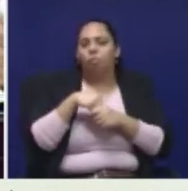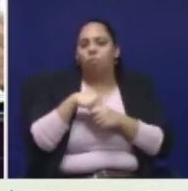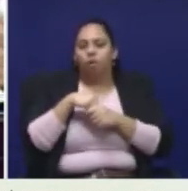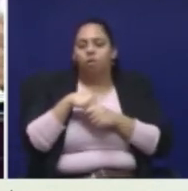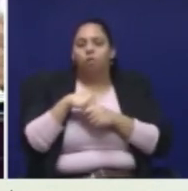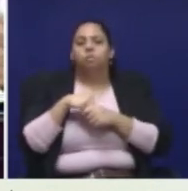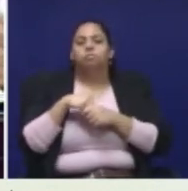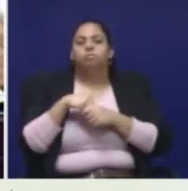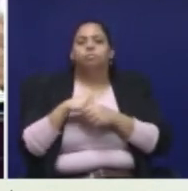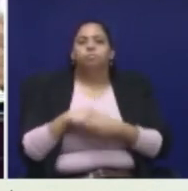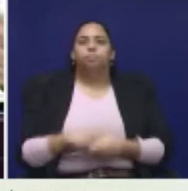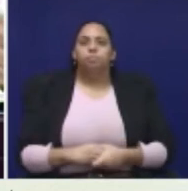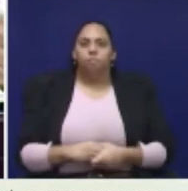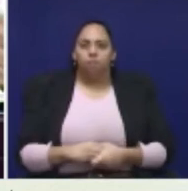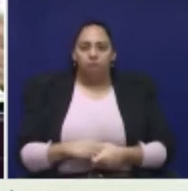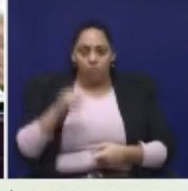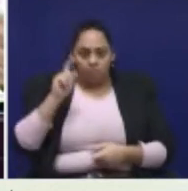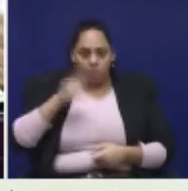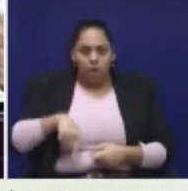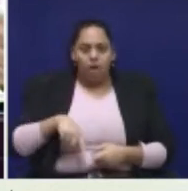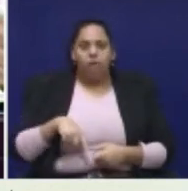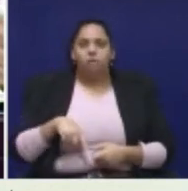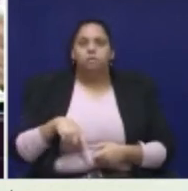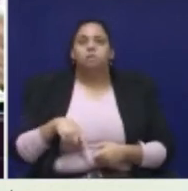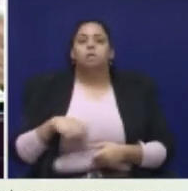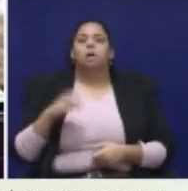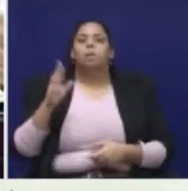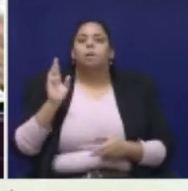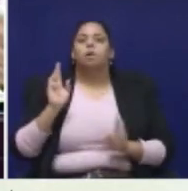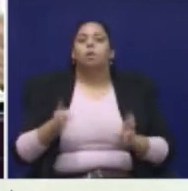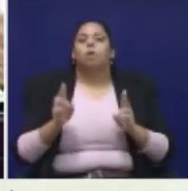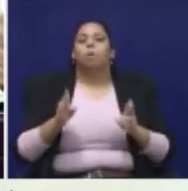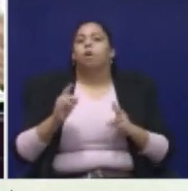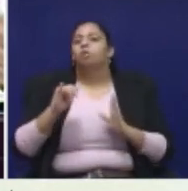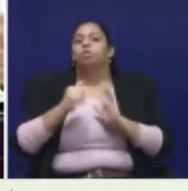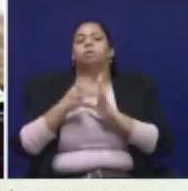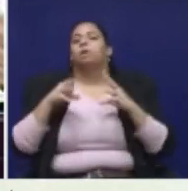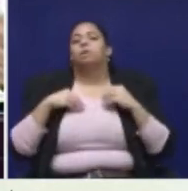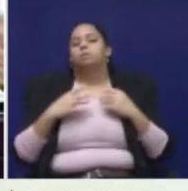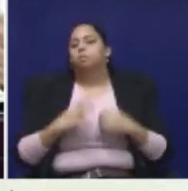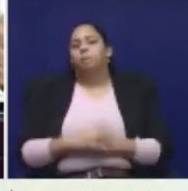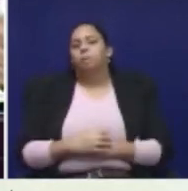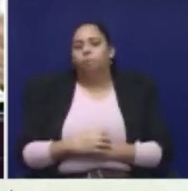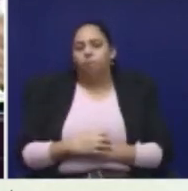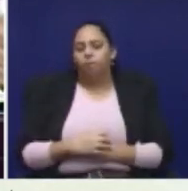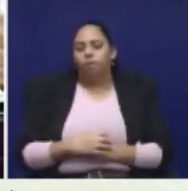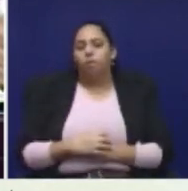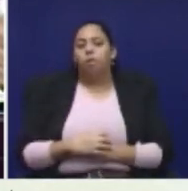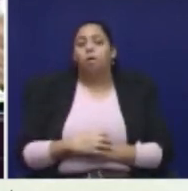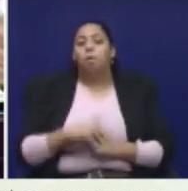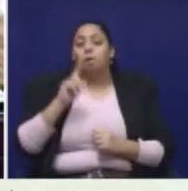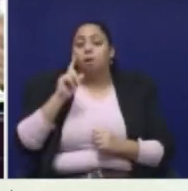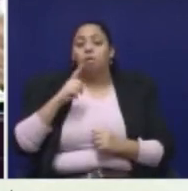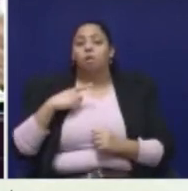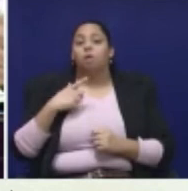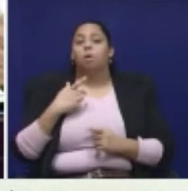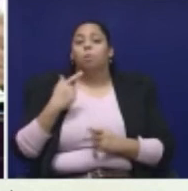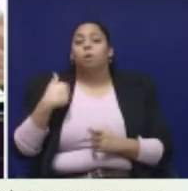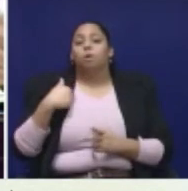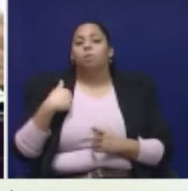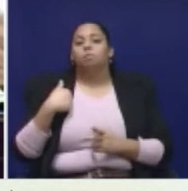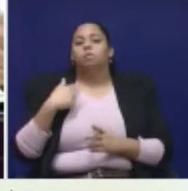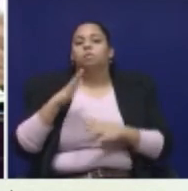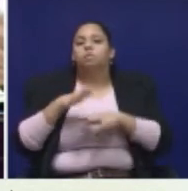that this must become the norm and not the exception. We remain concerned, however, about the